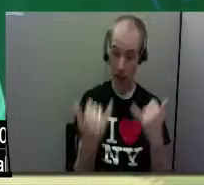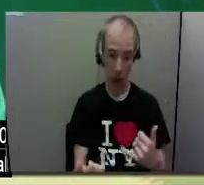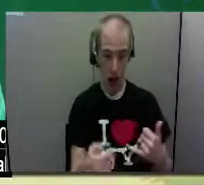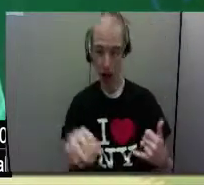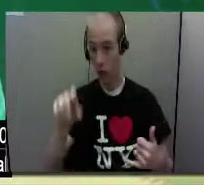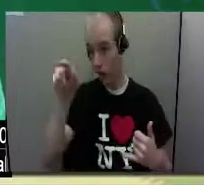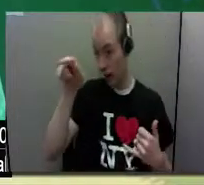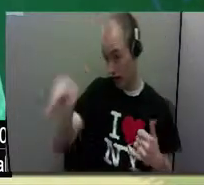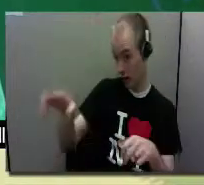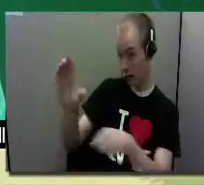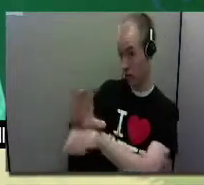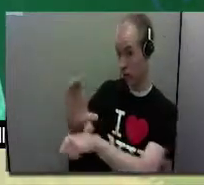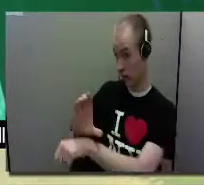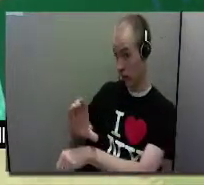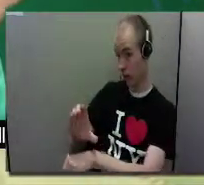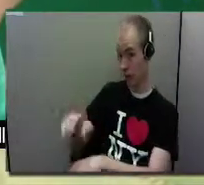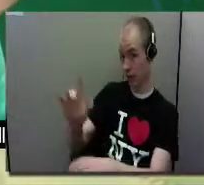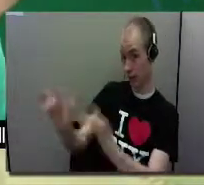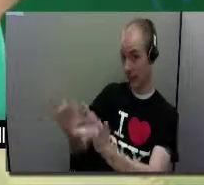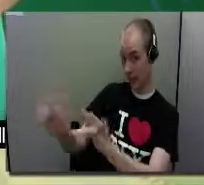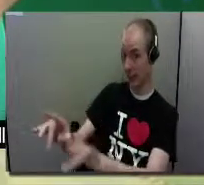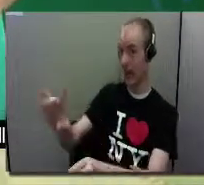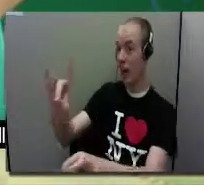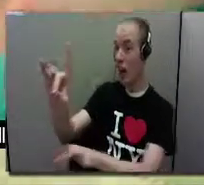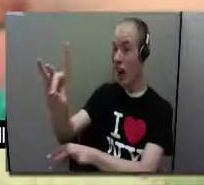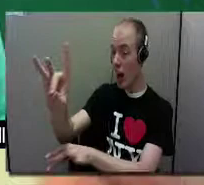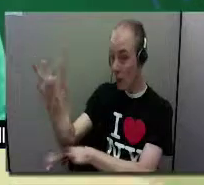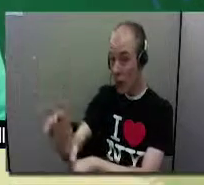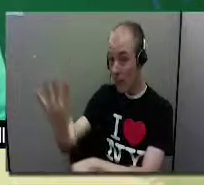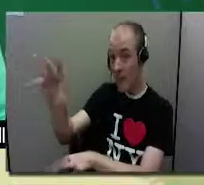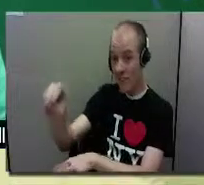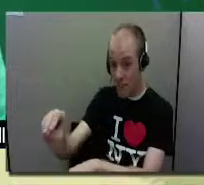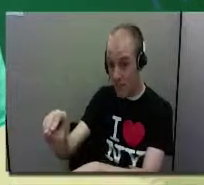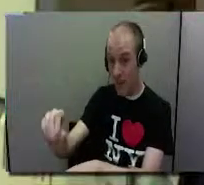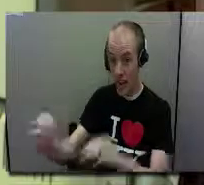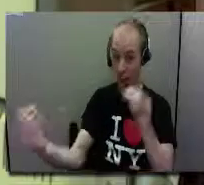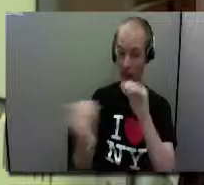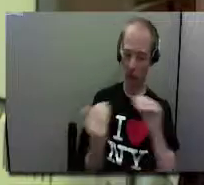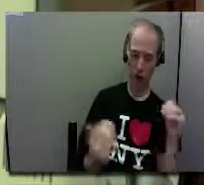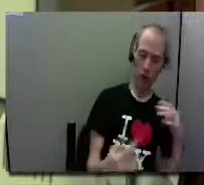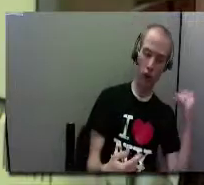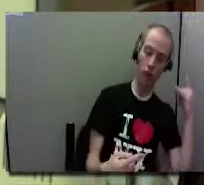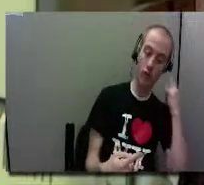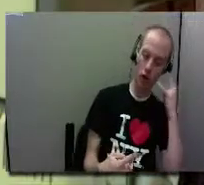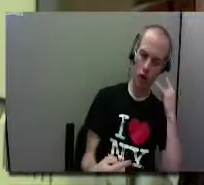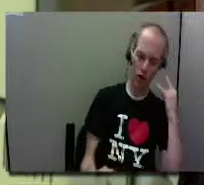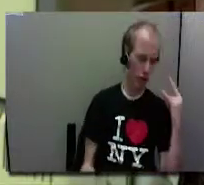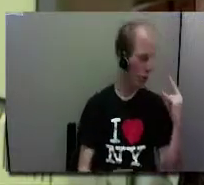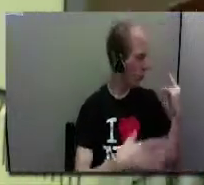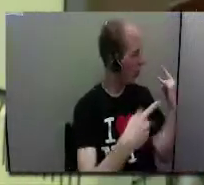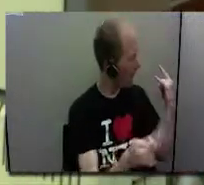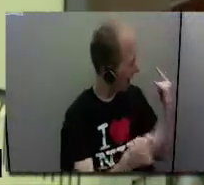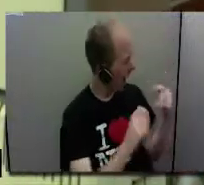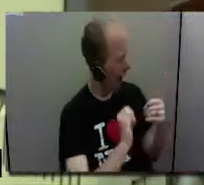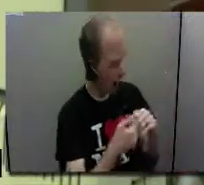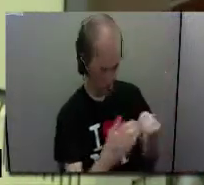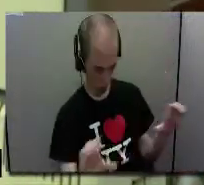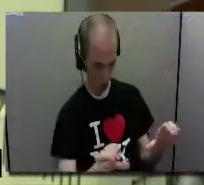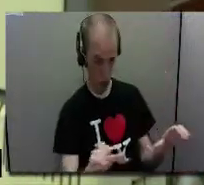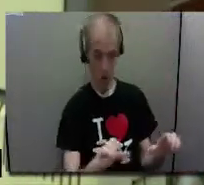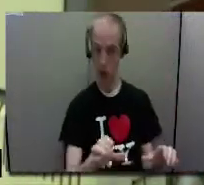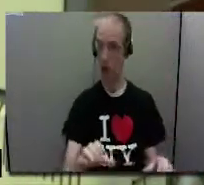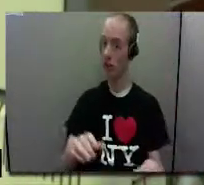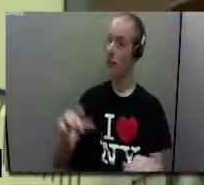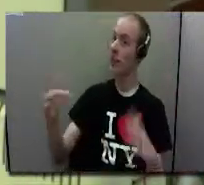850 of those computers to equal the single power of this one small phone. What? How can they do that? Technology